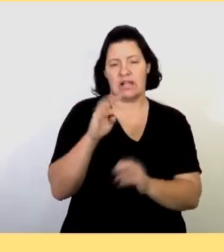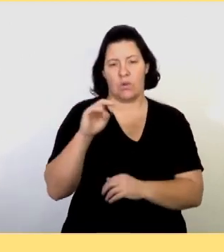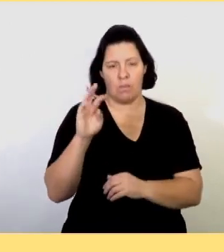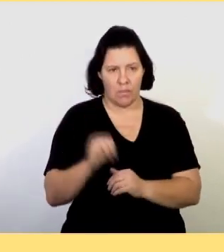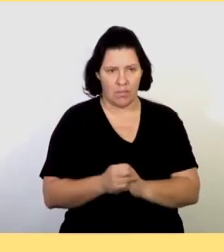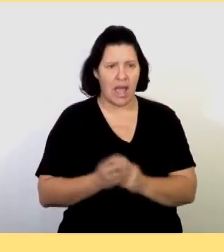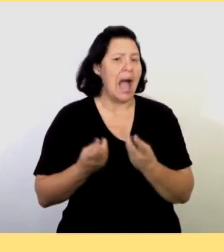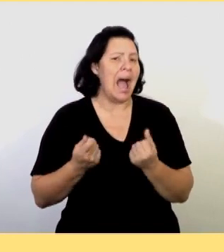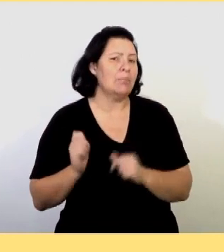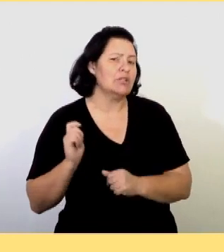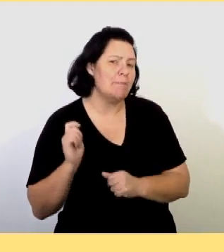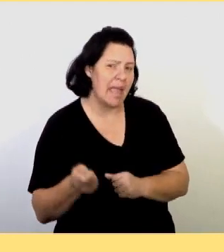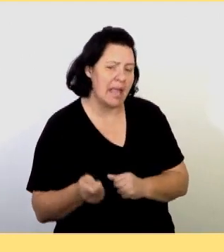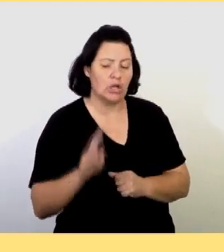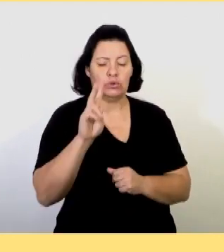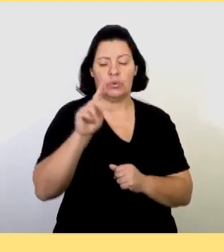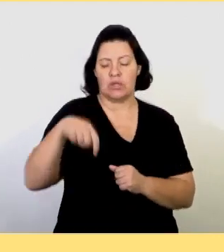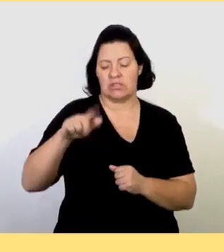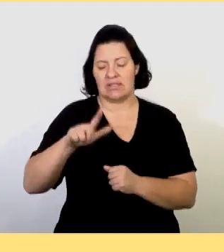Telkom. And then how much was that?